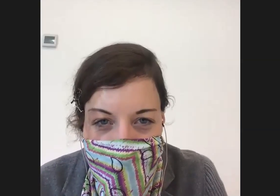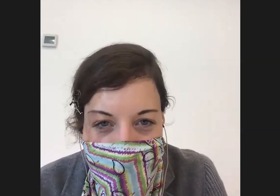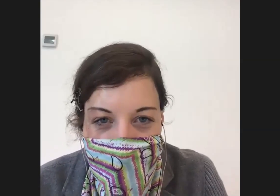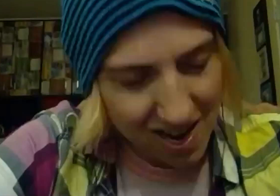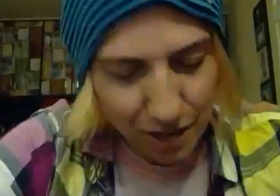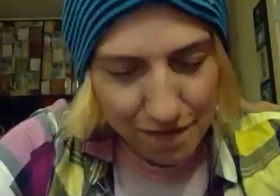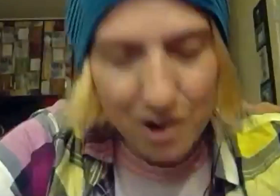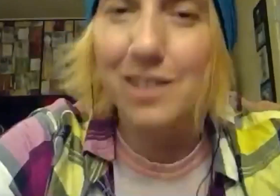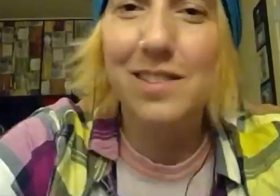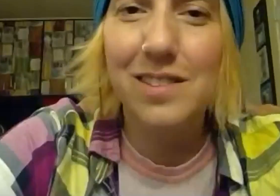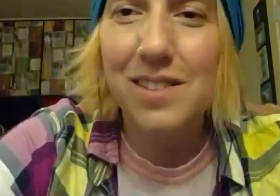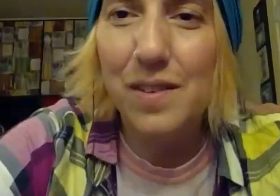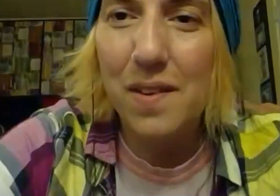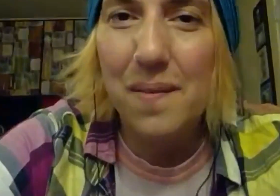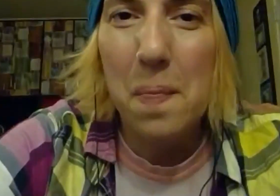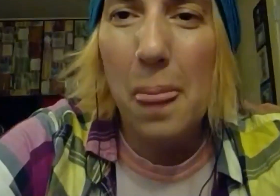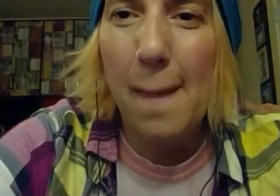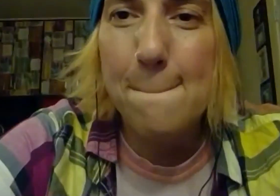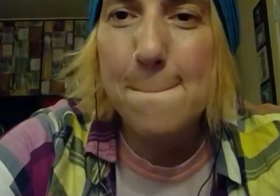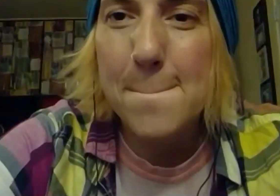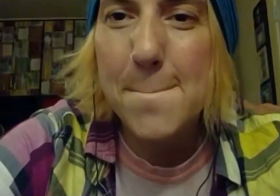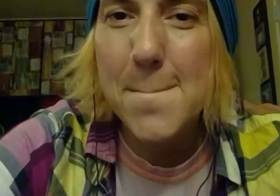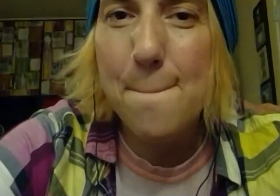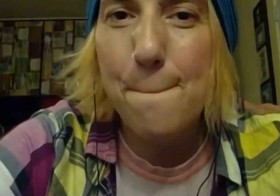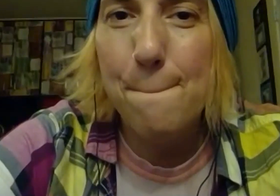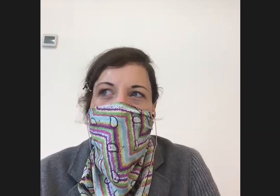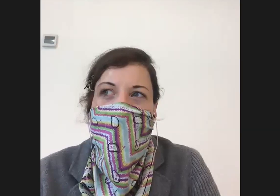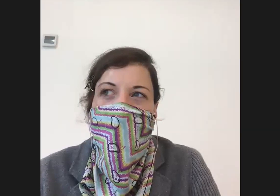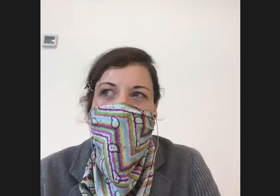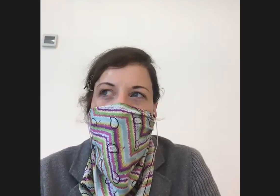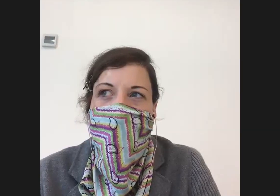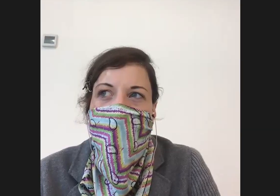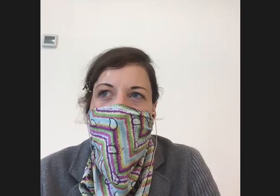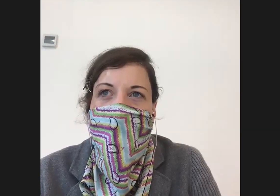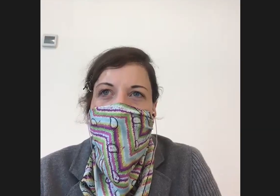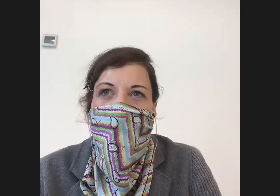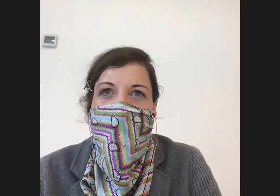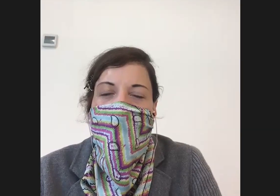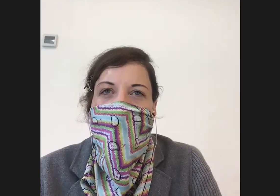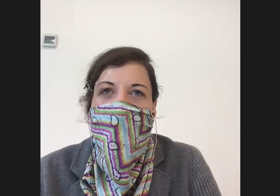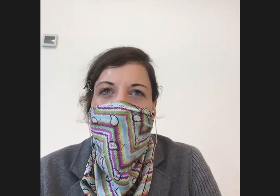Juno. Yeah, go for it. Well, like,